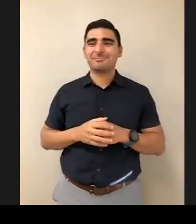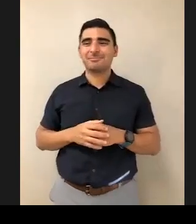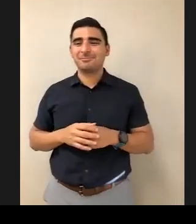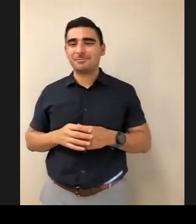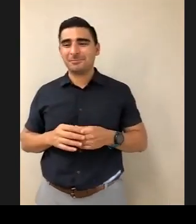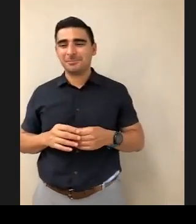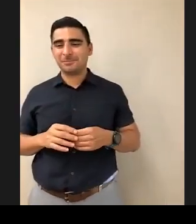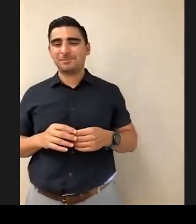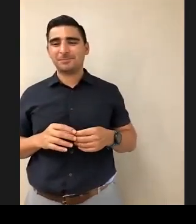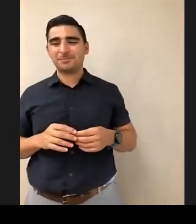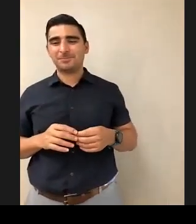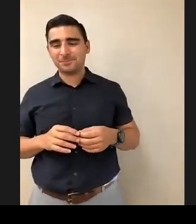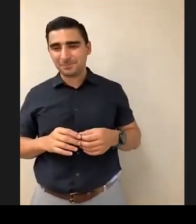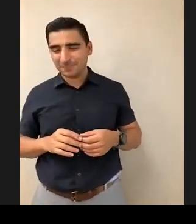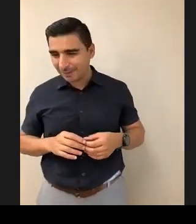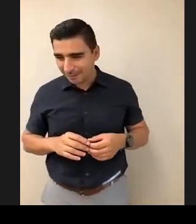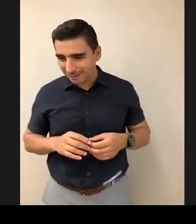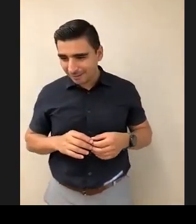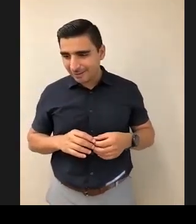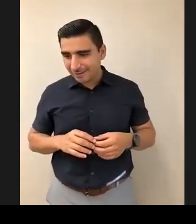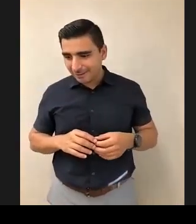I believe at the beginning of this,